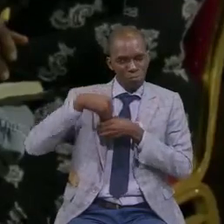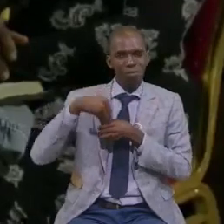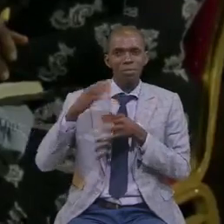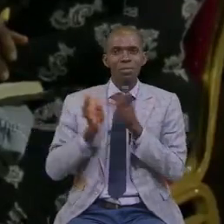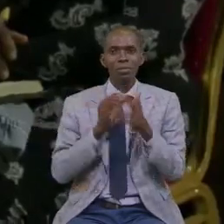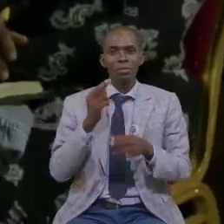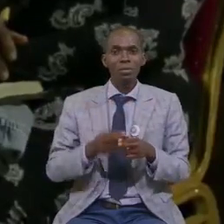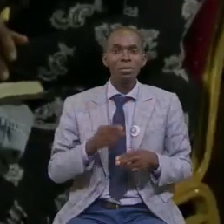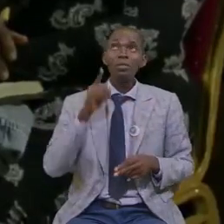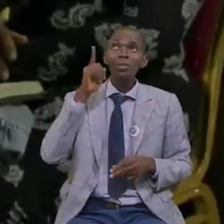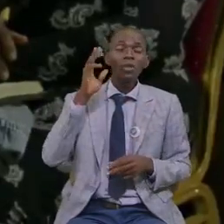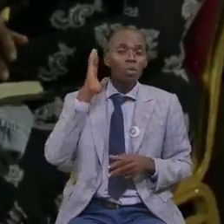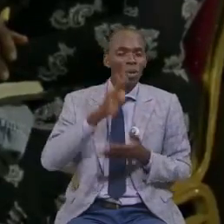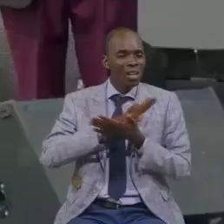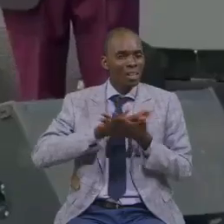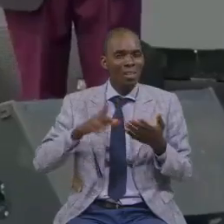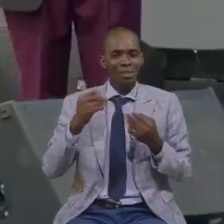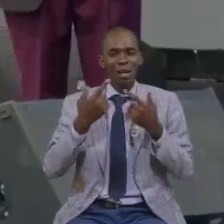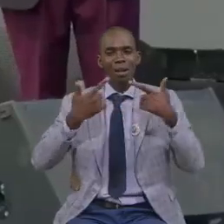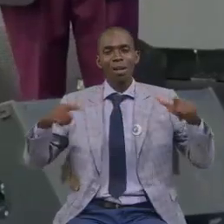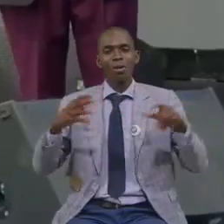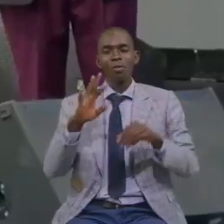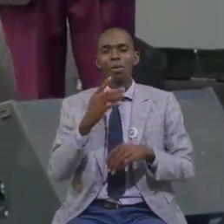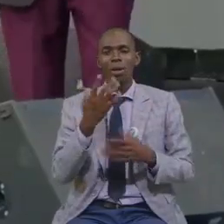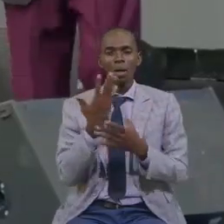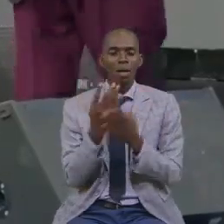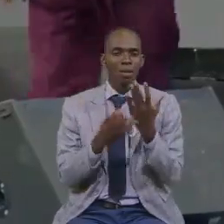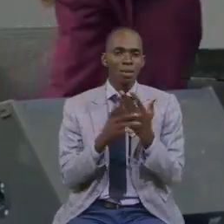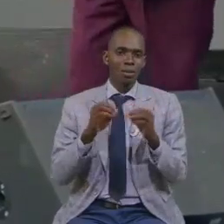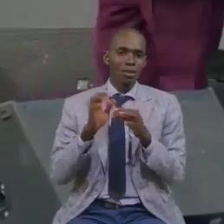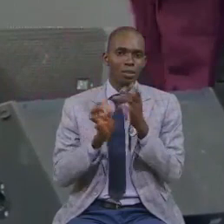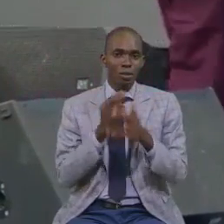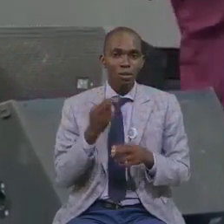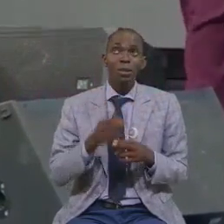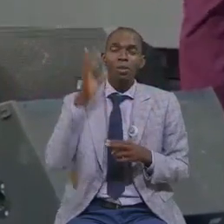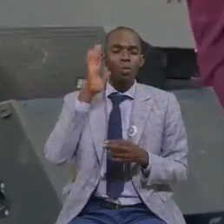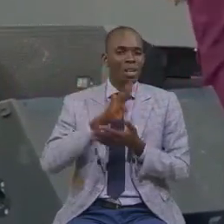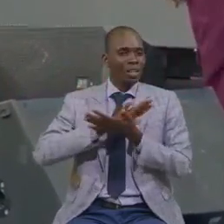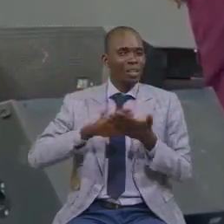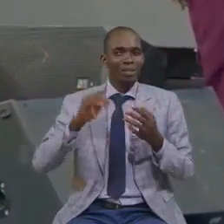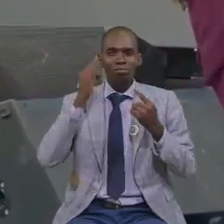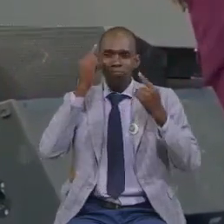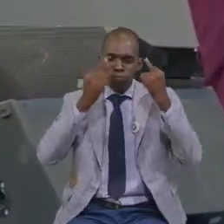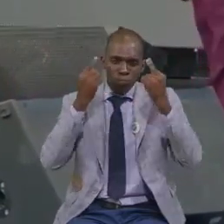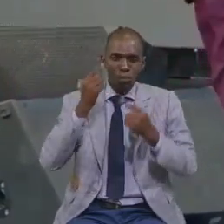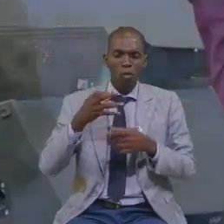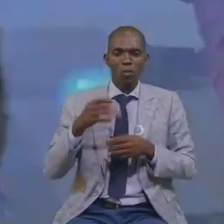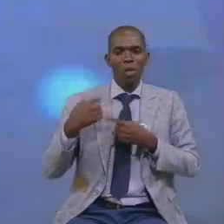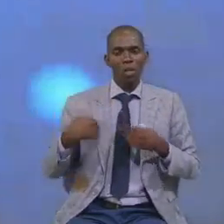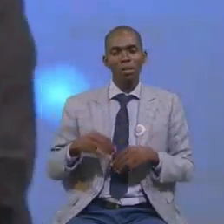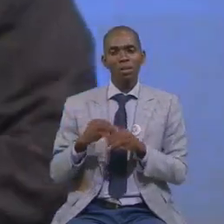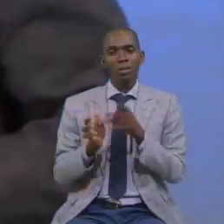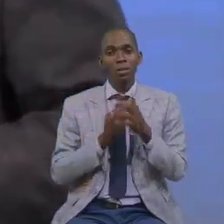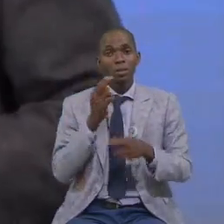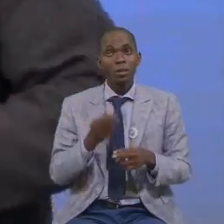cleanse the language of your mouth. It will cleanse the thoughts of your heart. It will cleanse your personality